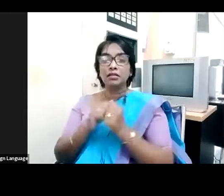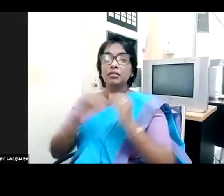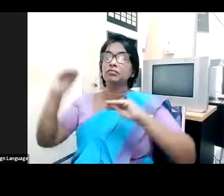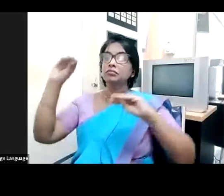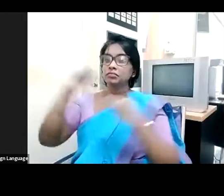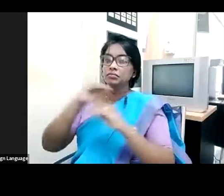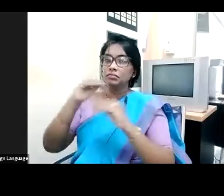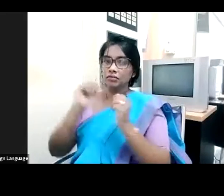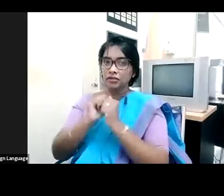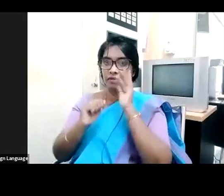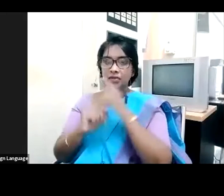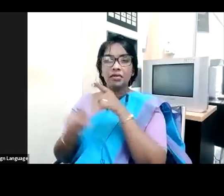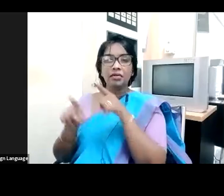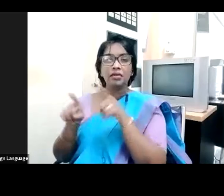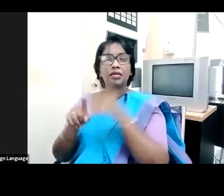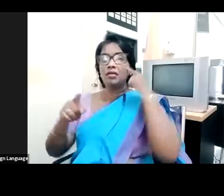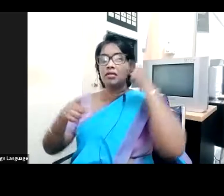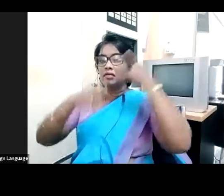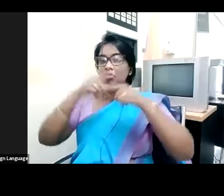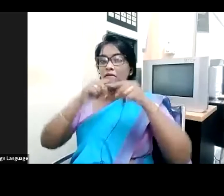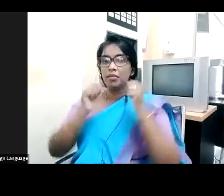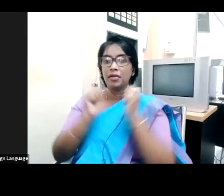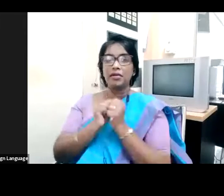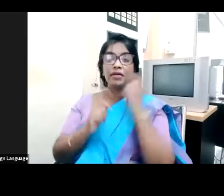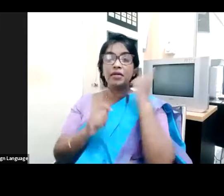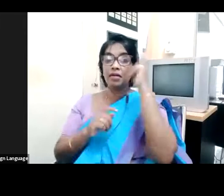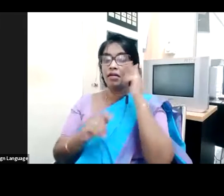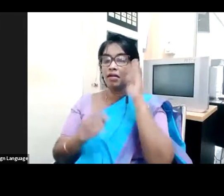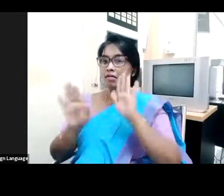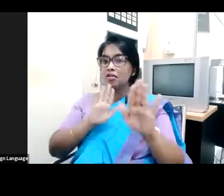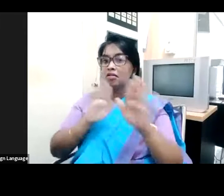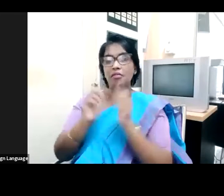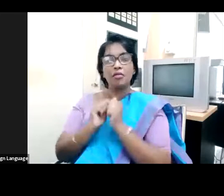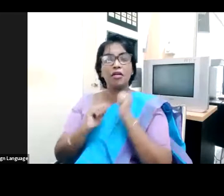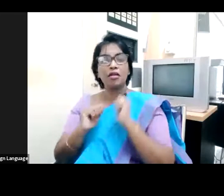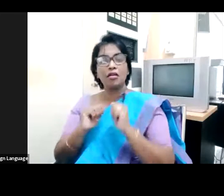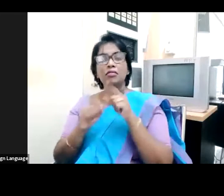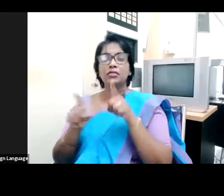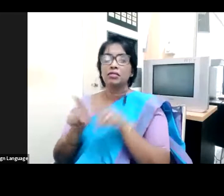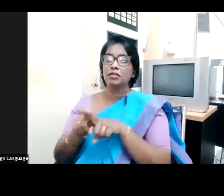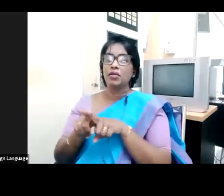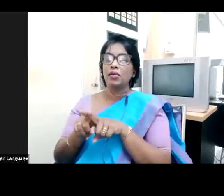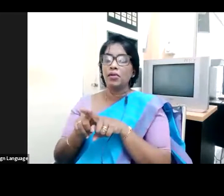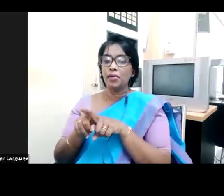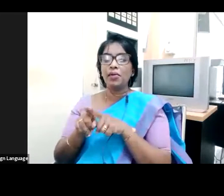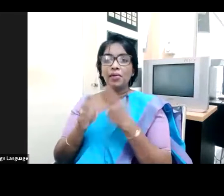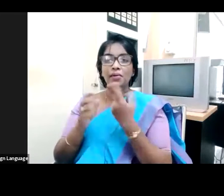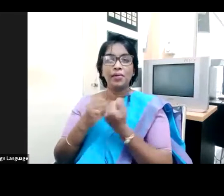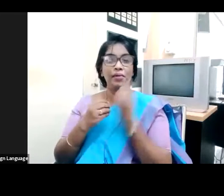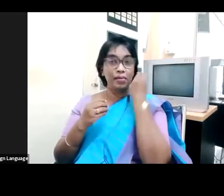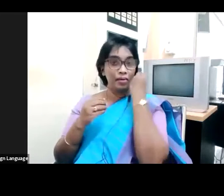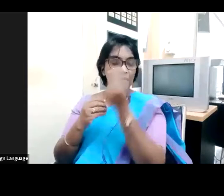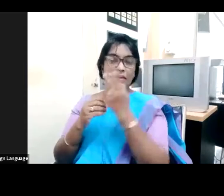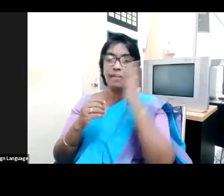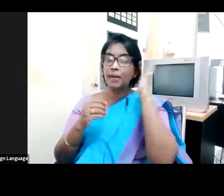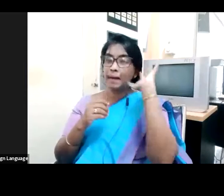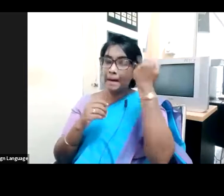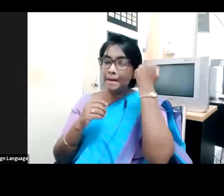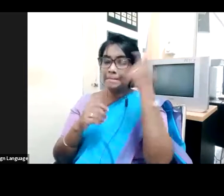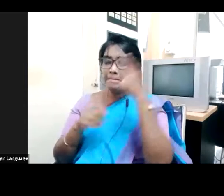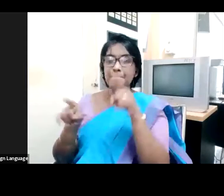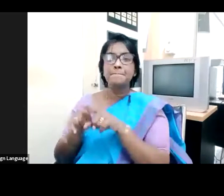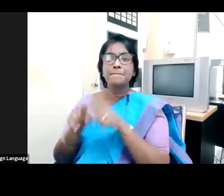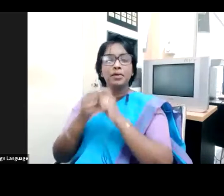managing work will definitely transform to an outcome-based model. That's the way I see it. Diversity and inclusion, they have a lot